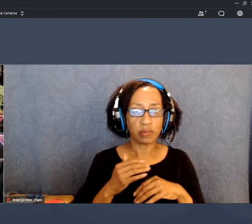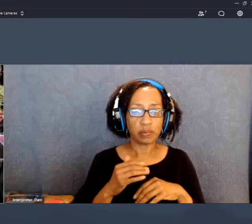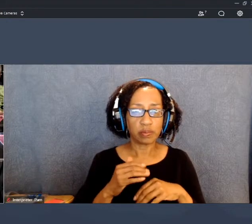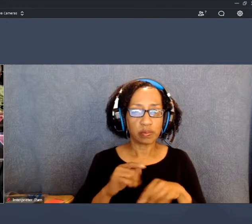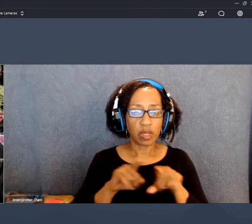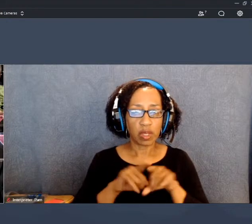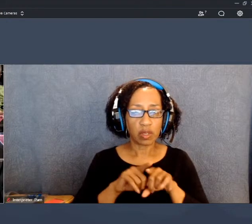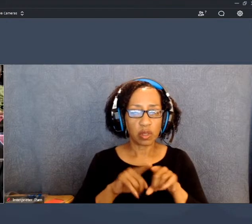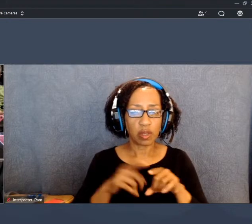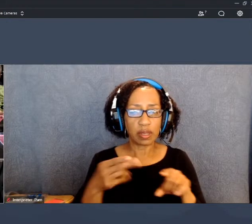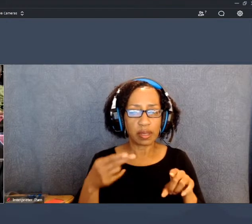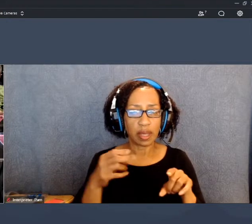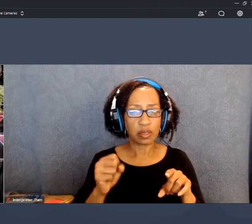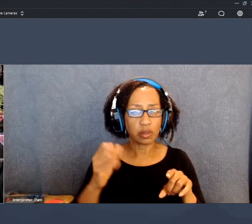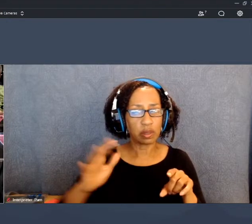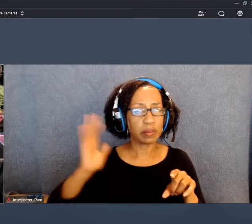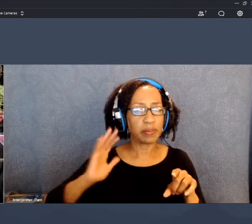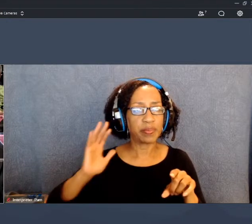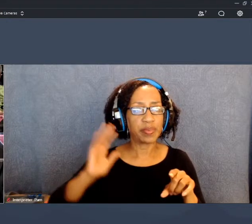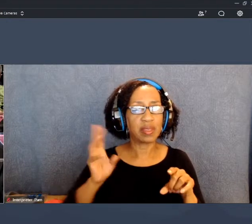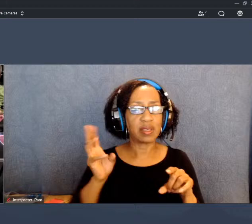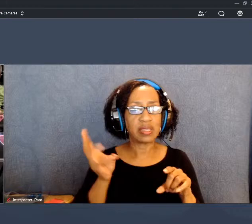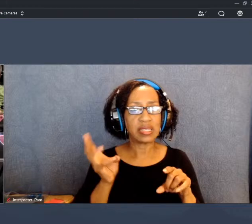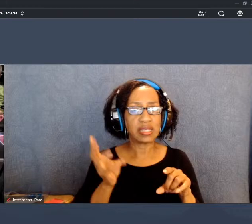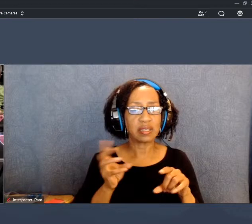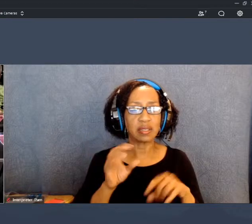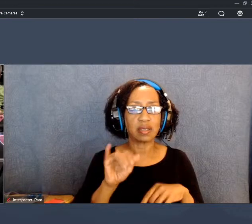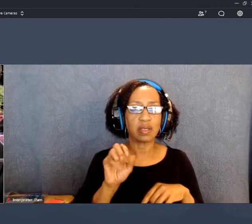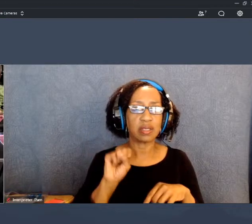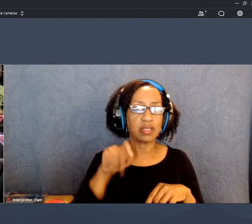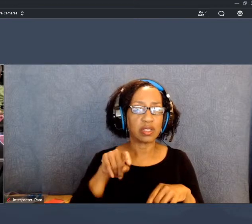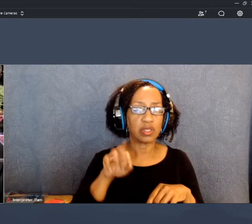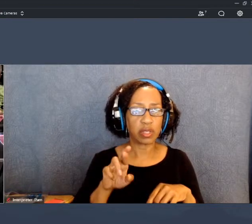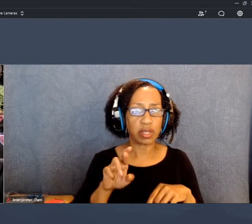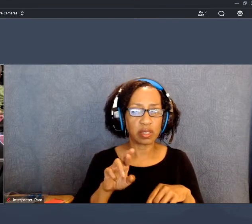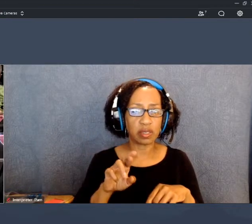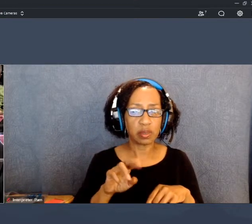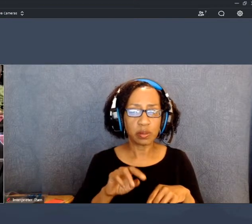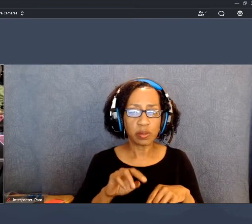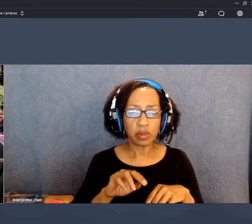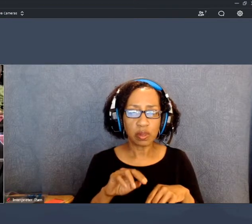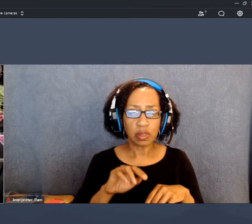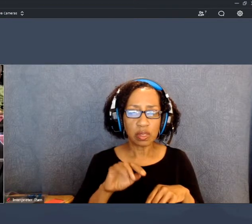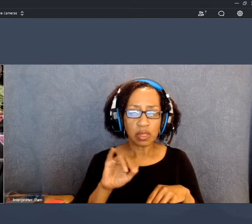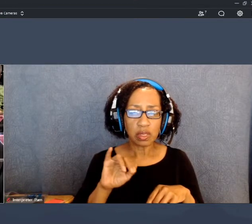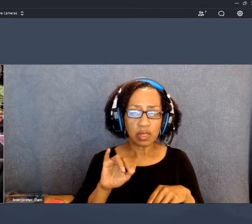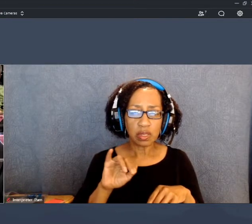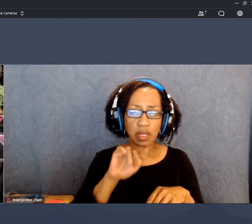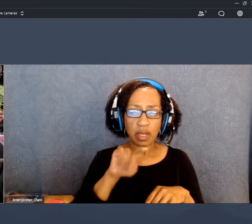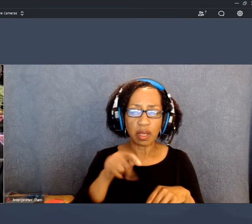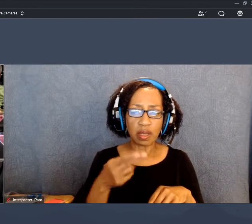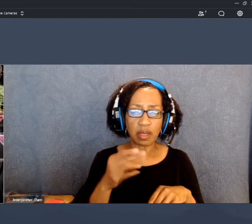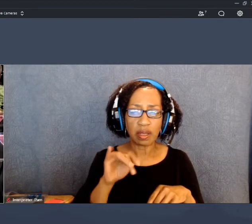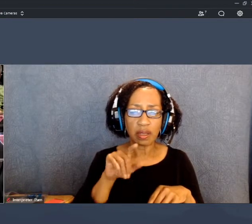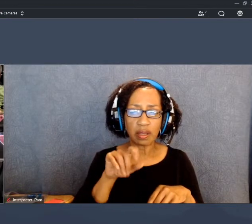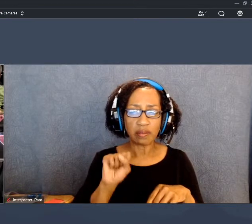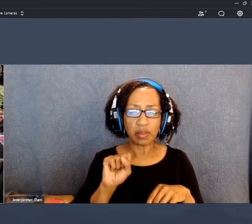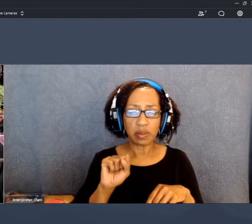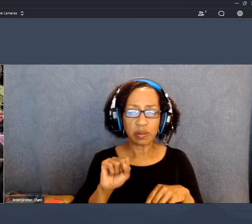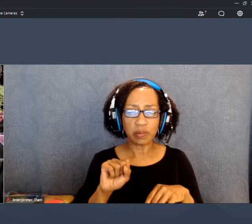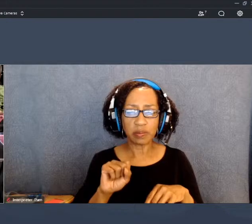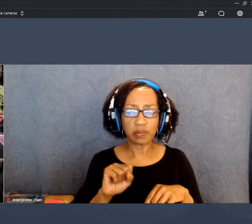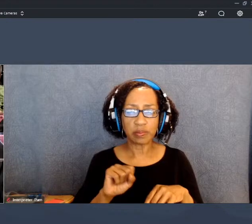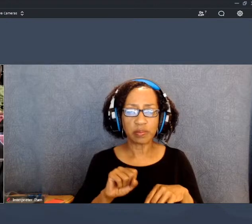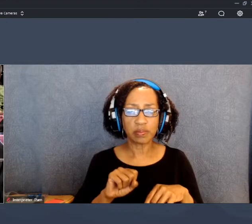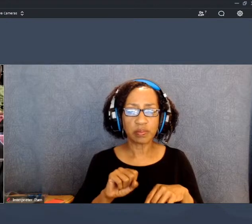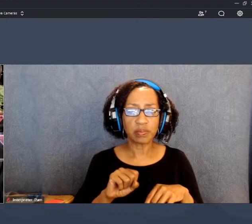the mid-60s, Jasper Jabbo Phillips, the lead singer, Harold Scott, and